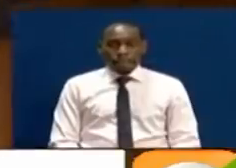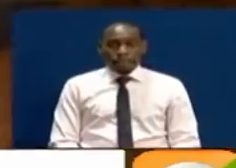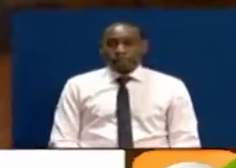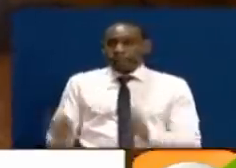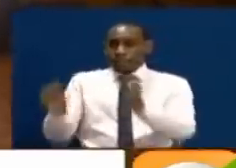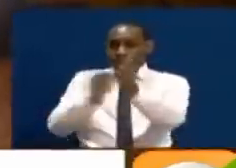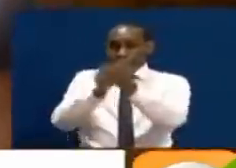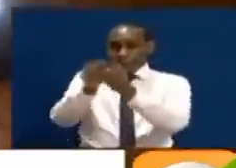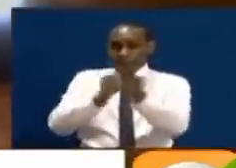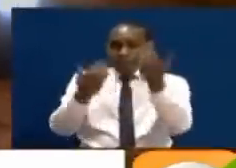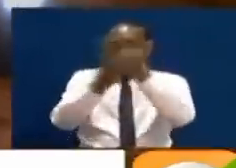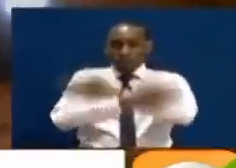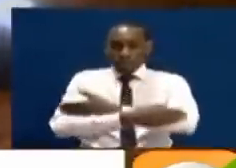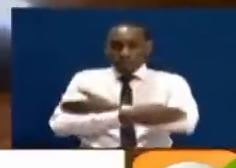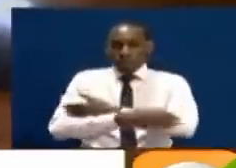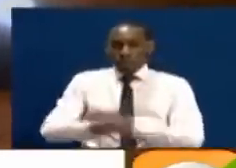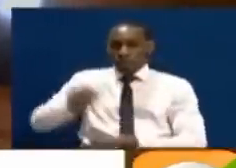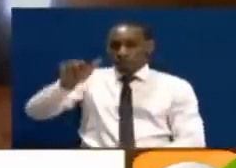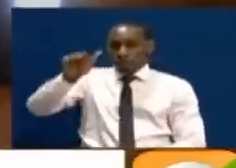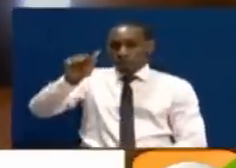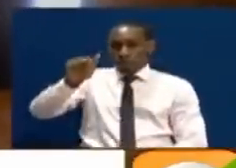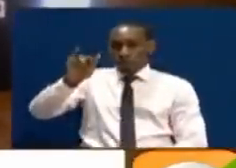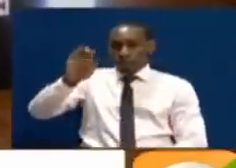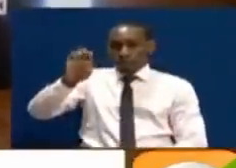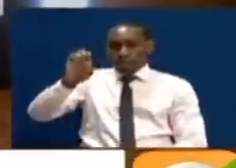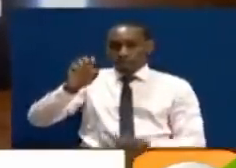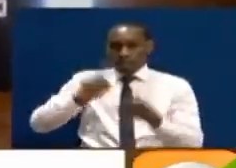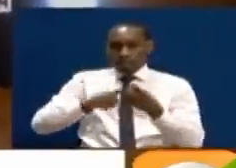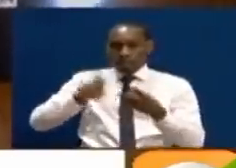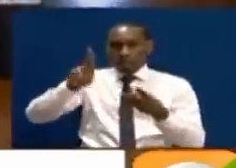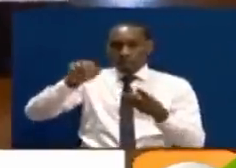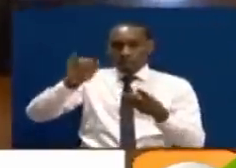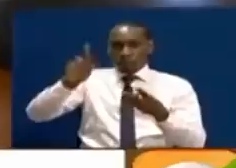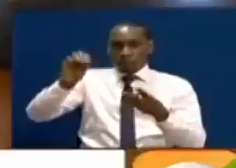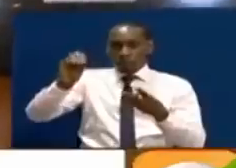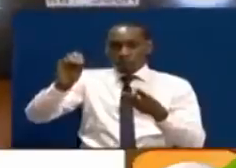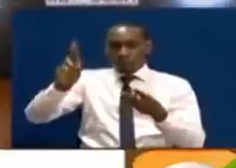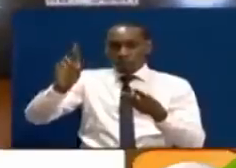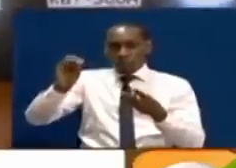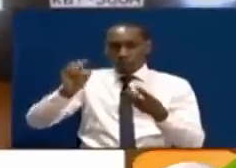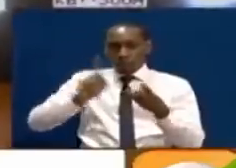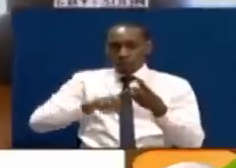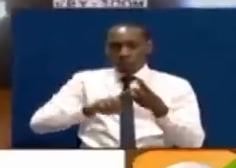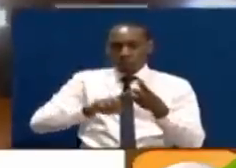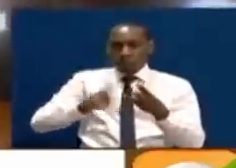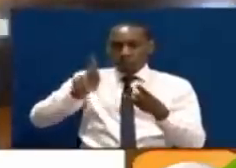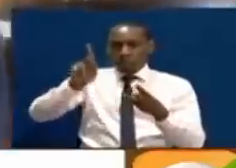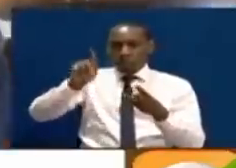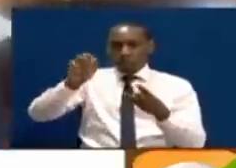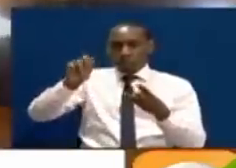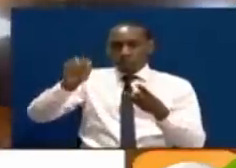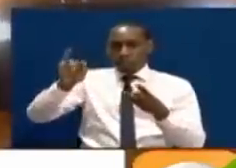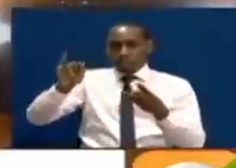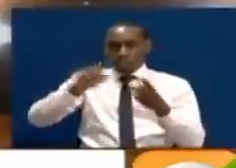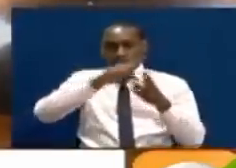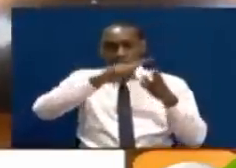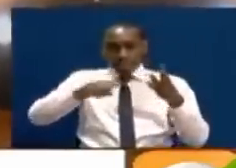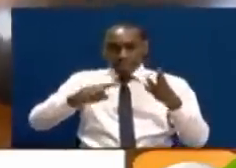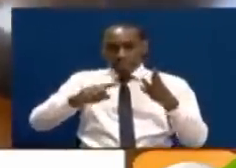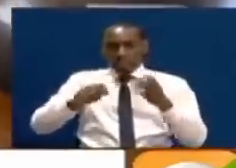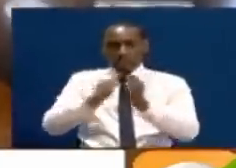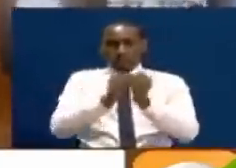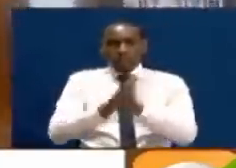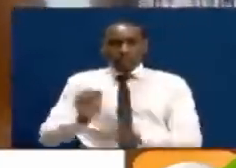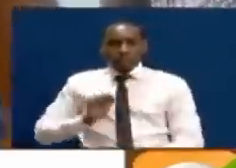Friday night, Kandara MP Alice Wahome, Kiharu MP Ndindi Nyoro and Kikuyu constituency MP Kimani Ishungwa, flanked by